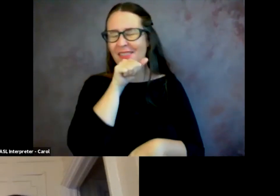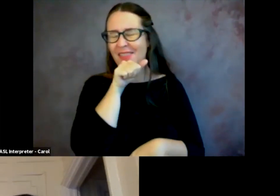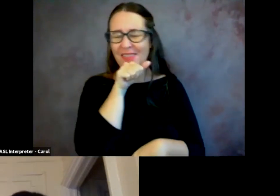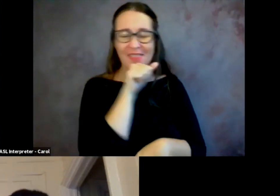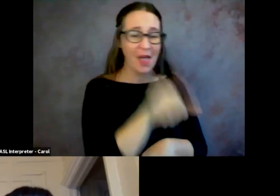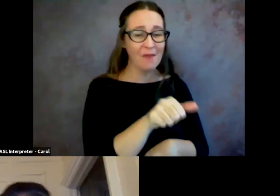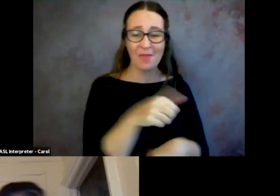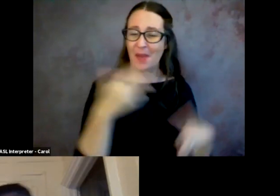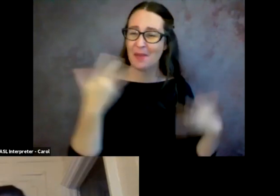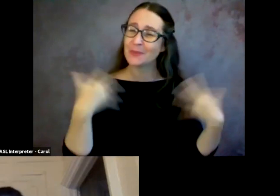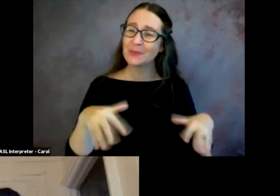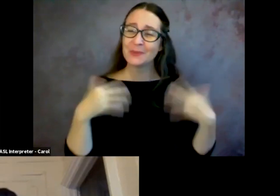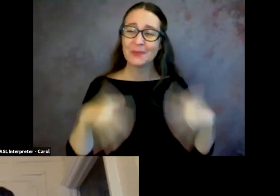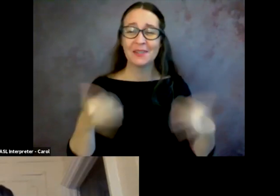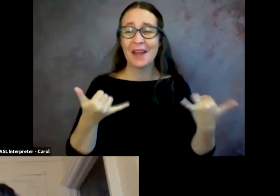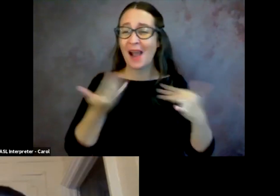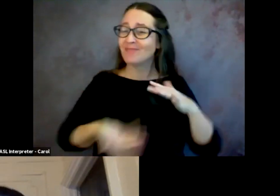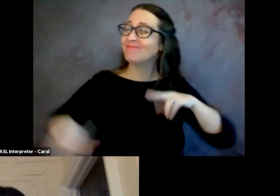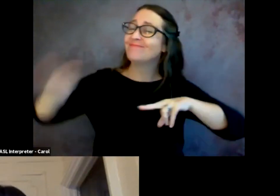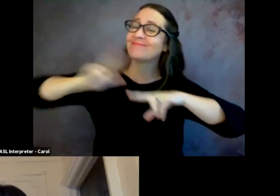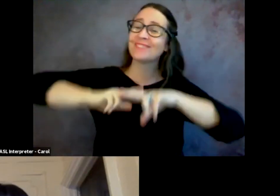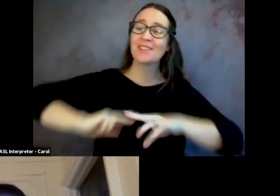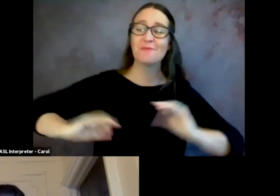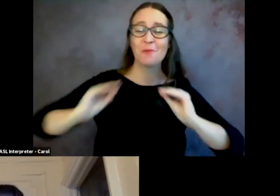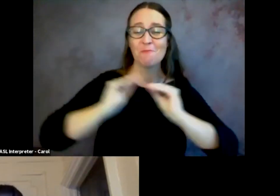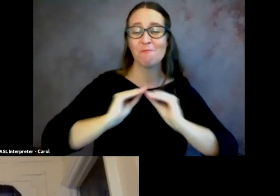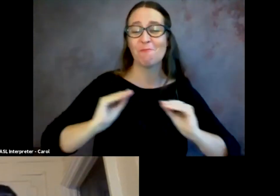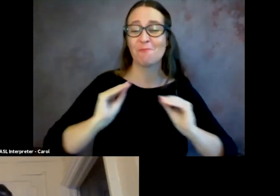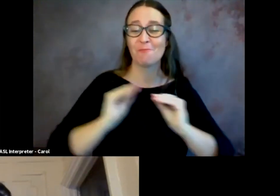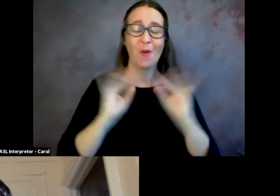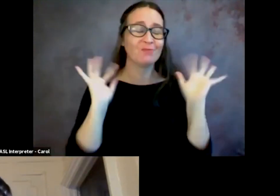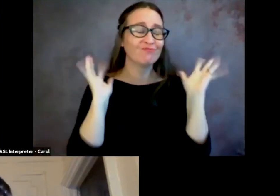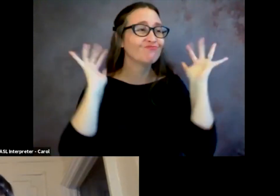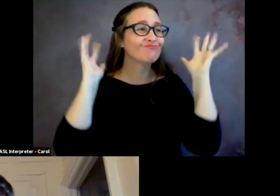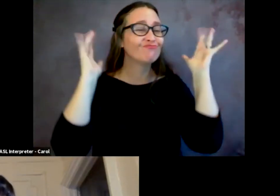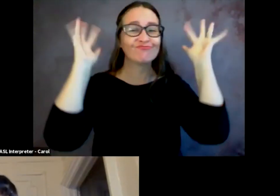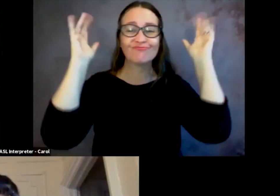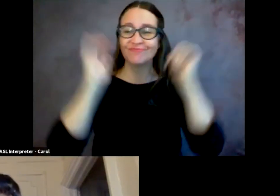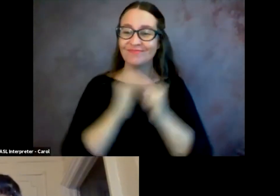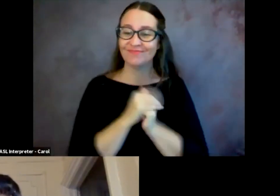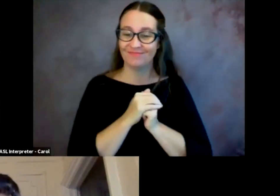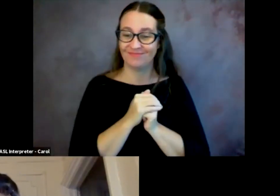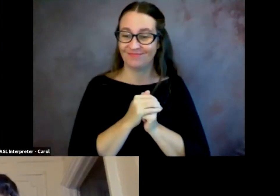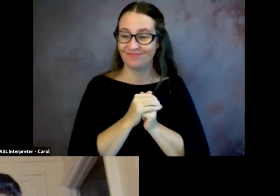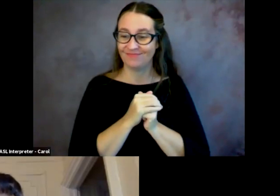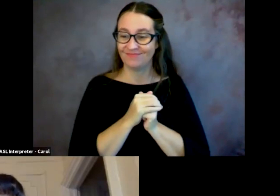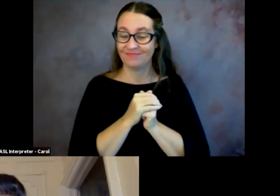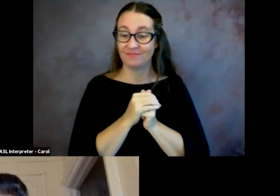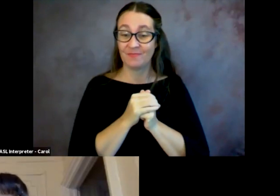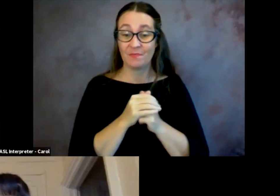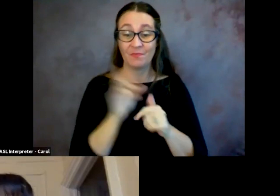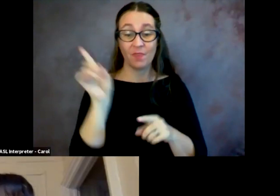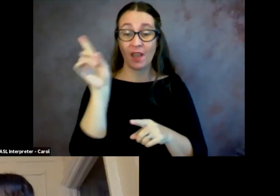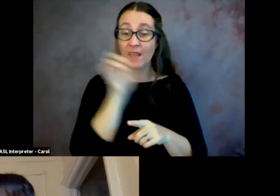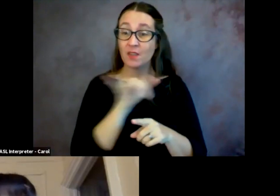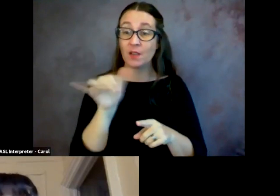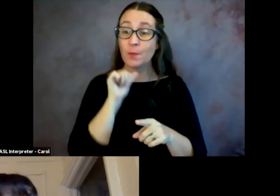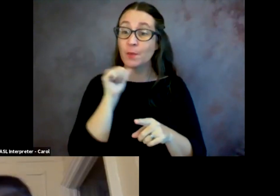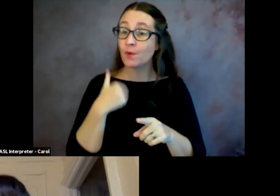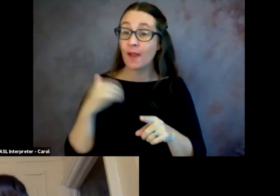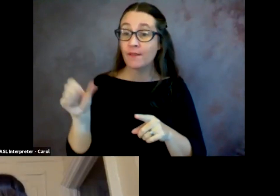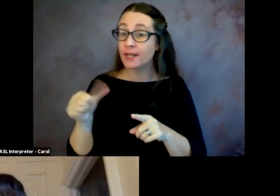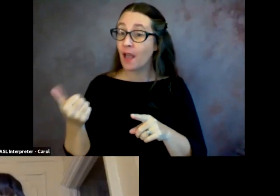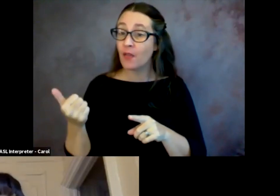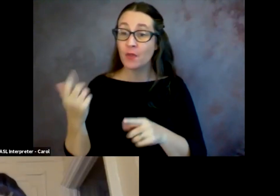a whole nother level of appreciation. It looks like we don't have any other questions